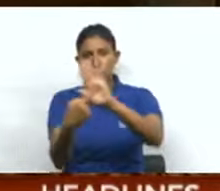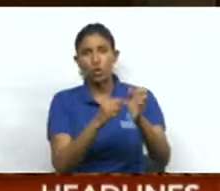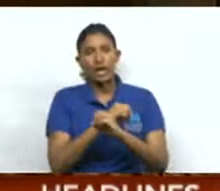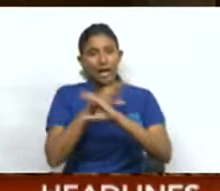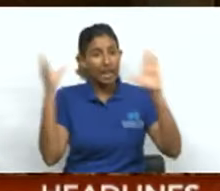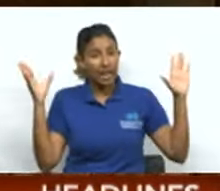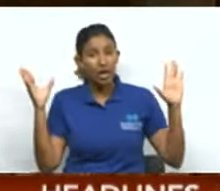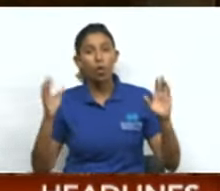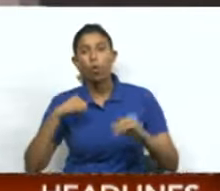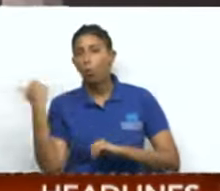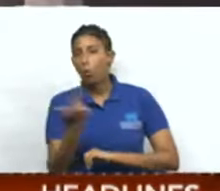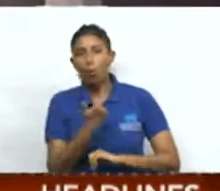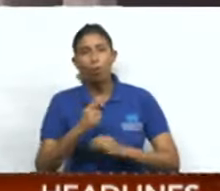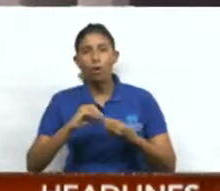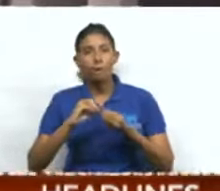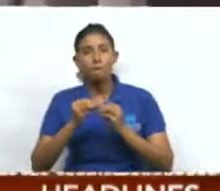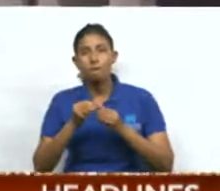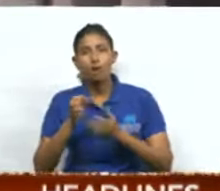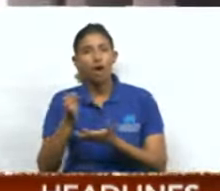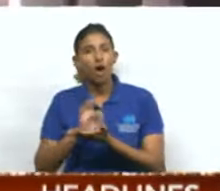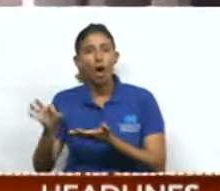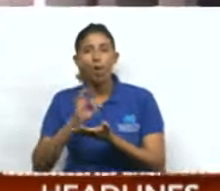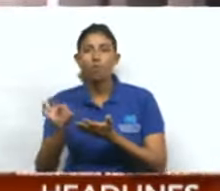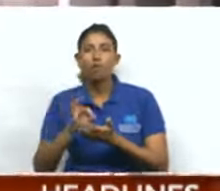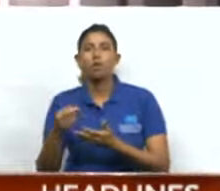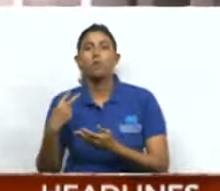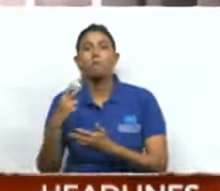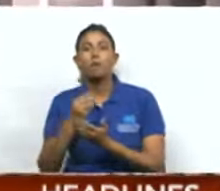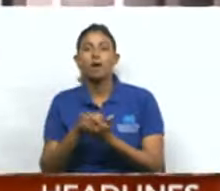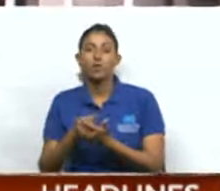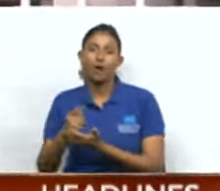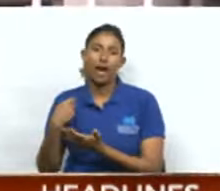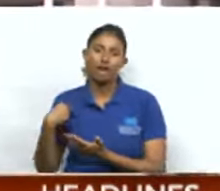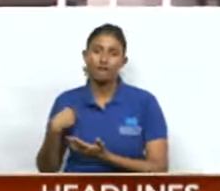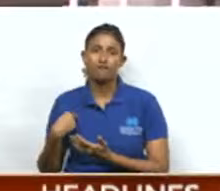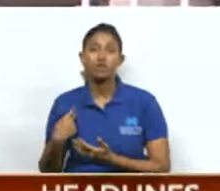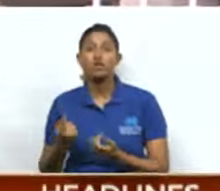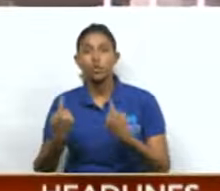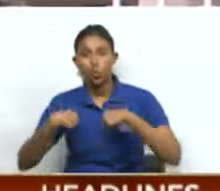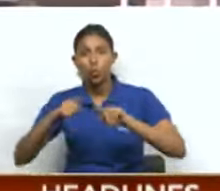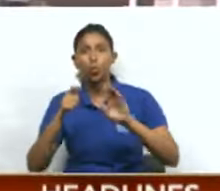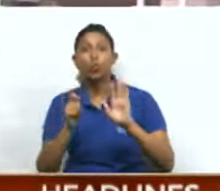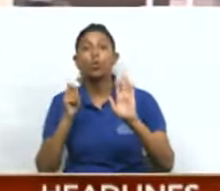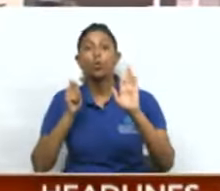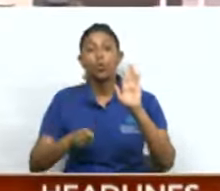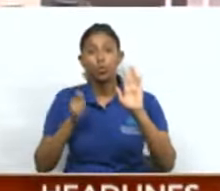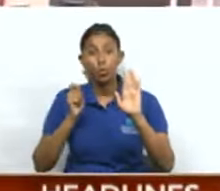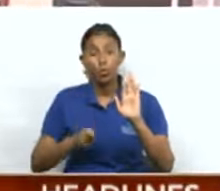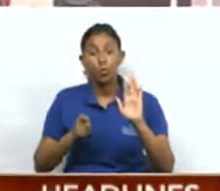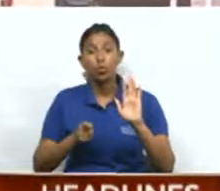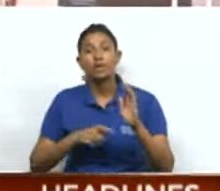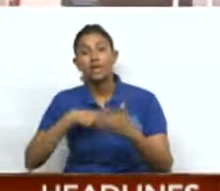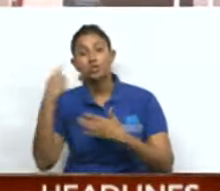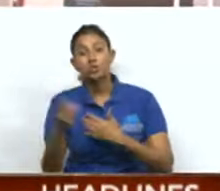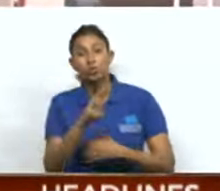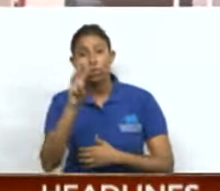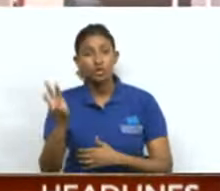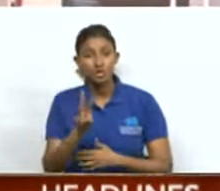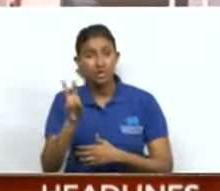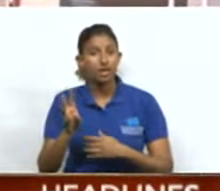$1 million. The order, which will remain in place until the defendants appear before Justice Sipasad next Wednesday, does not stop Debadin from